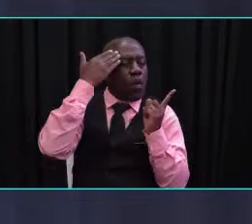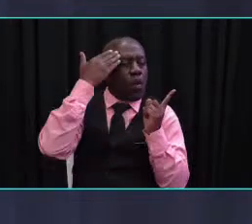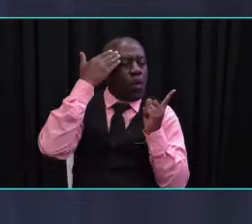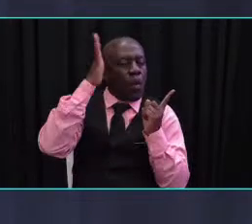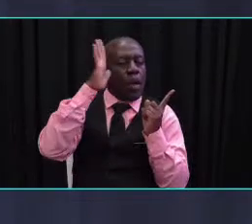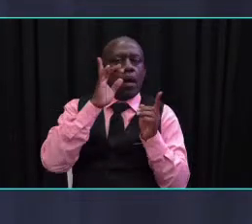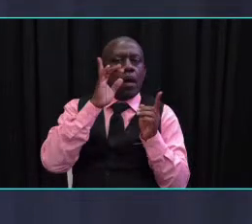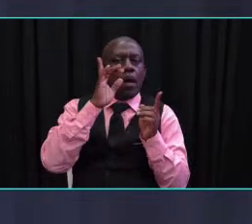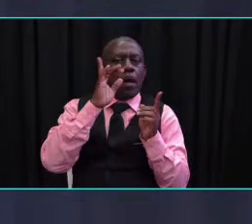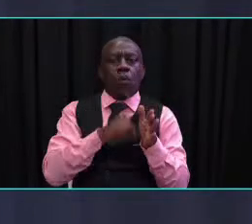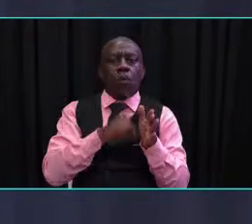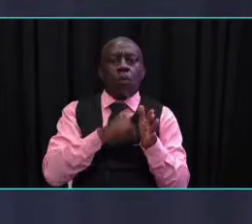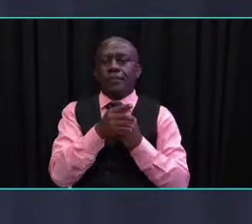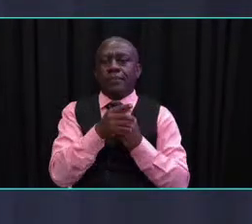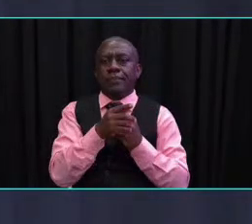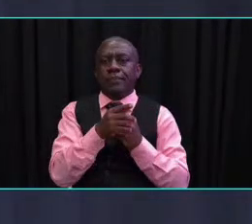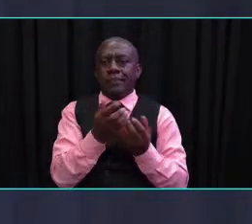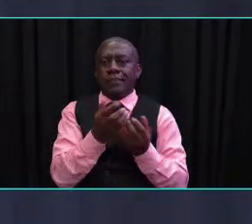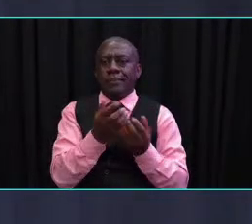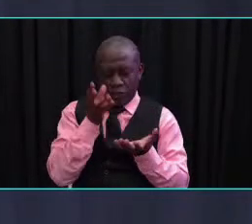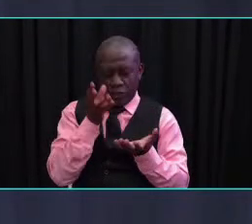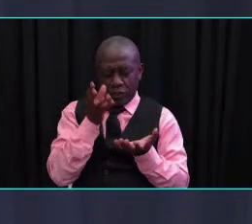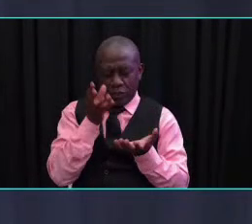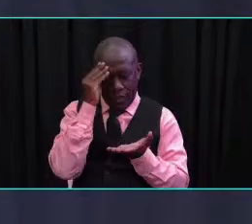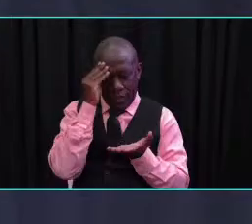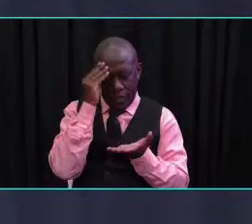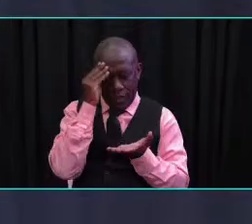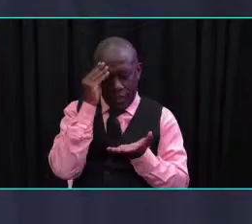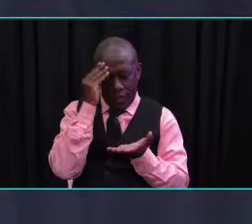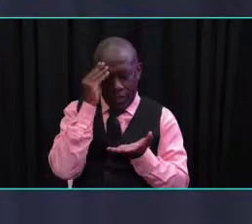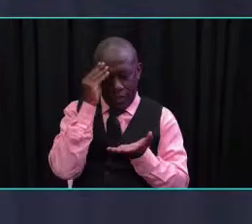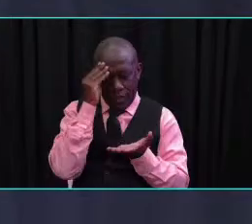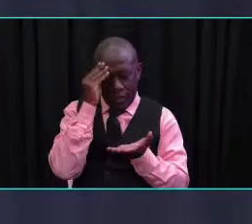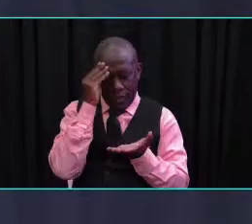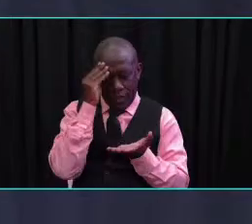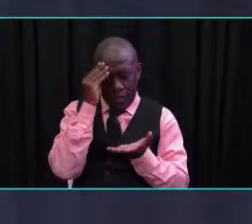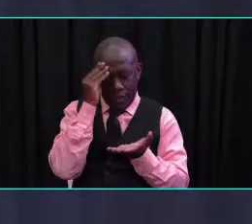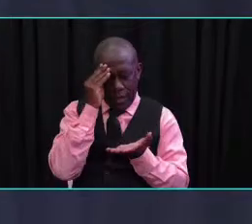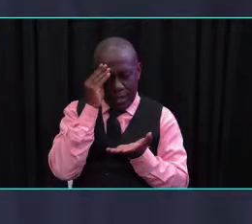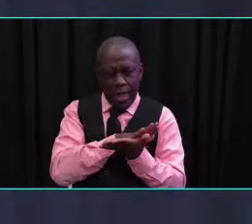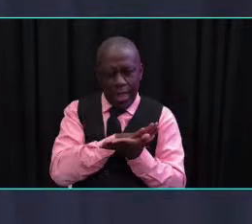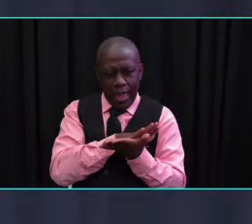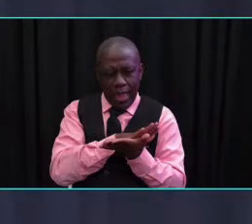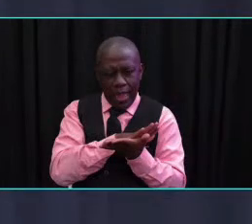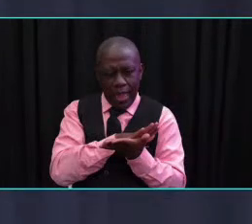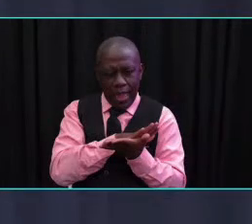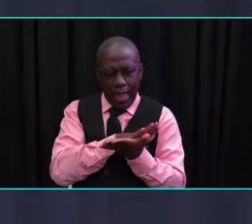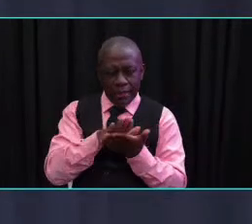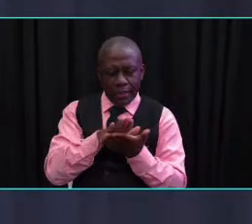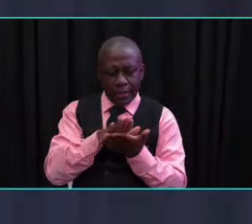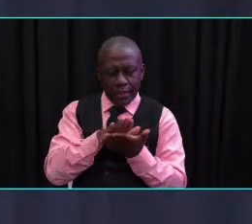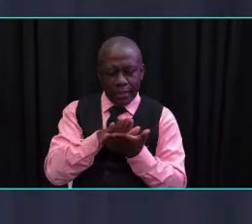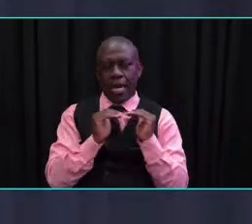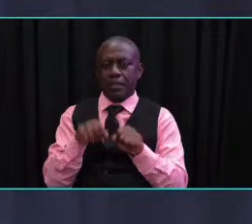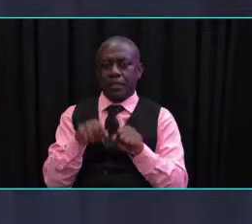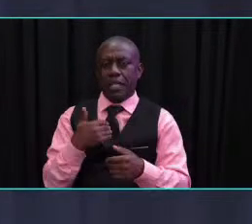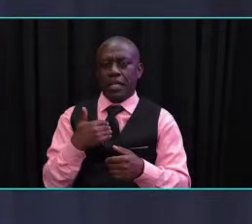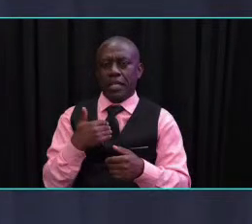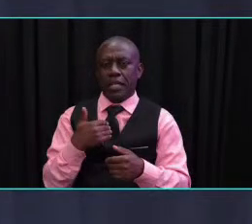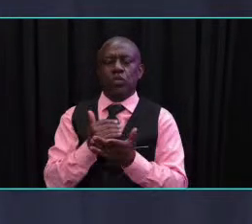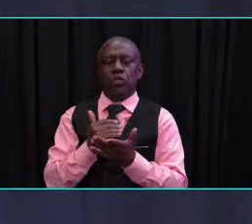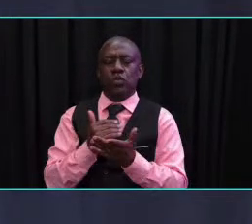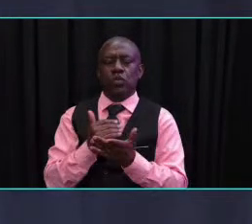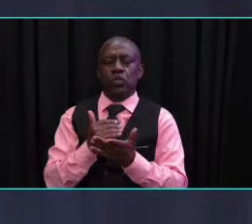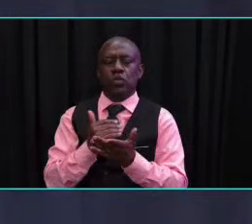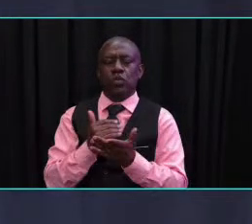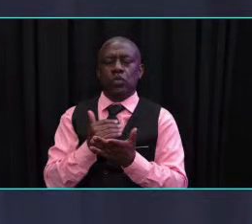need to learn at basic level, and therefore the interest they can have. And I brought